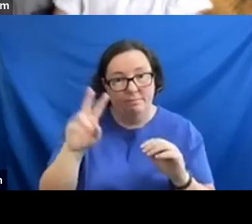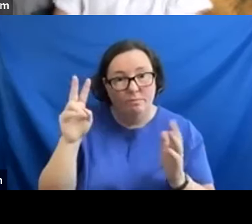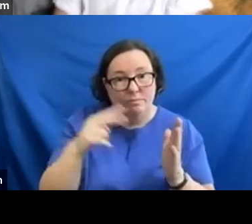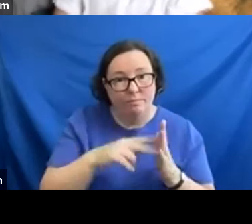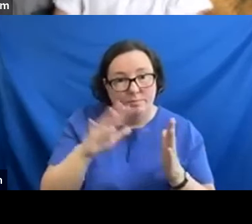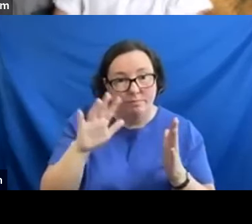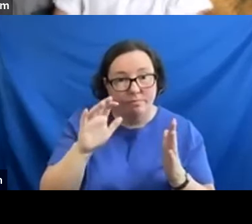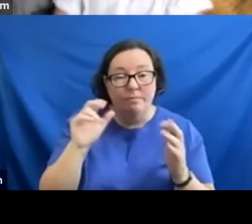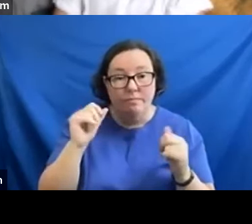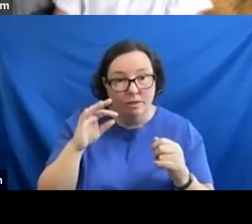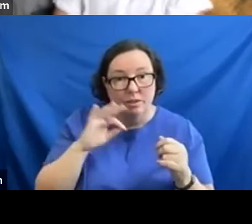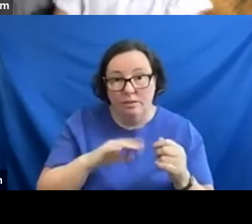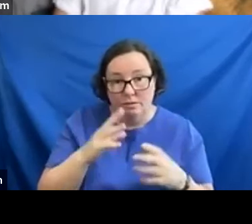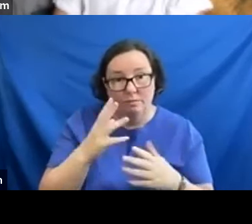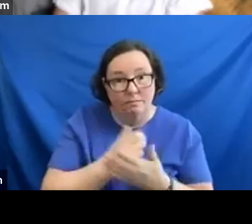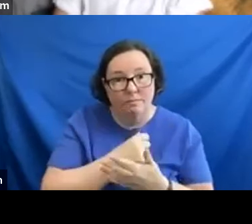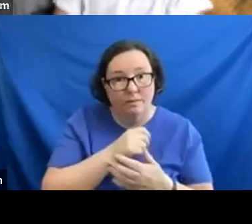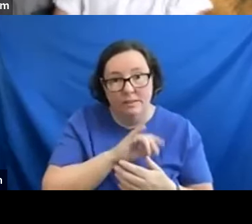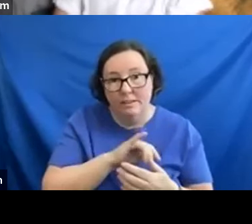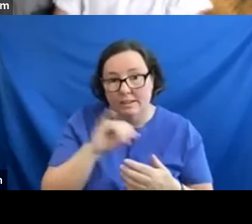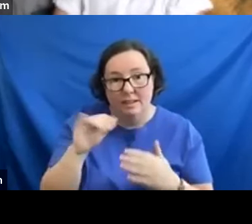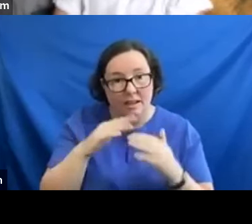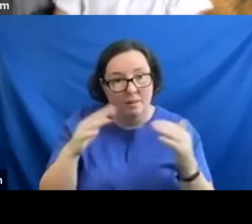could use the same degree